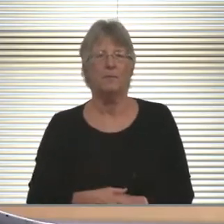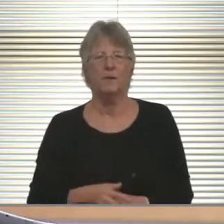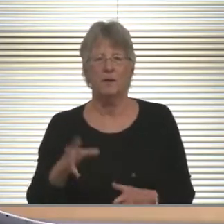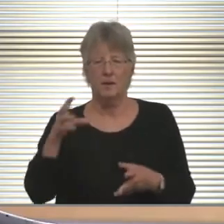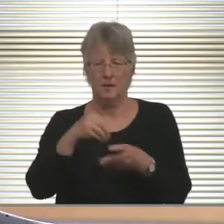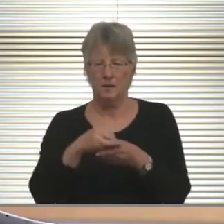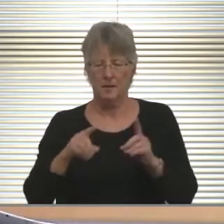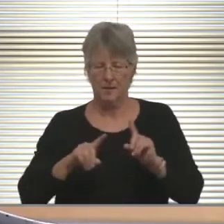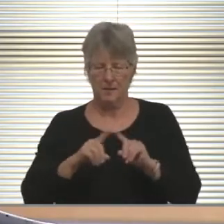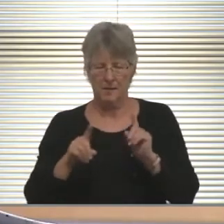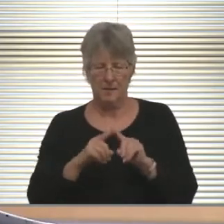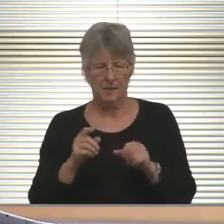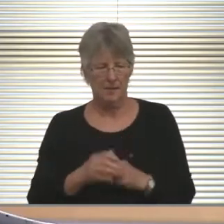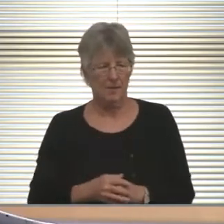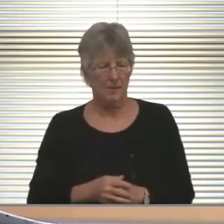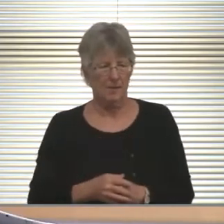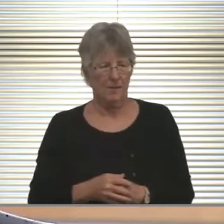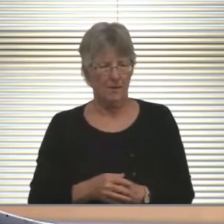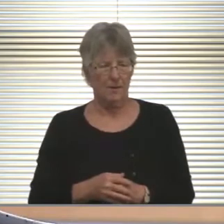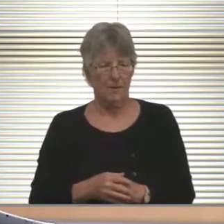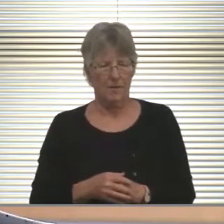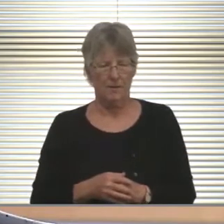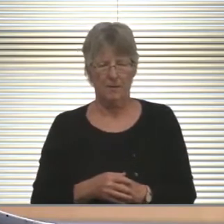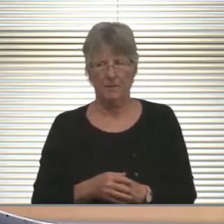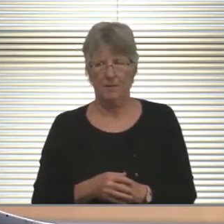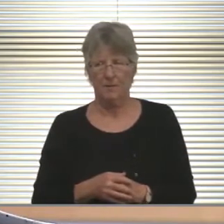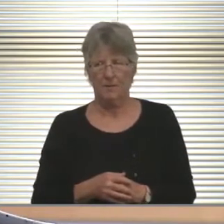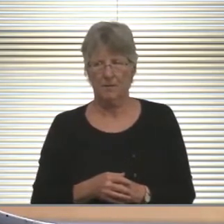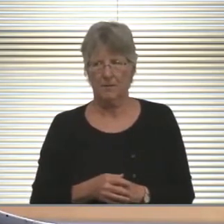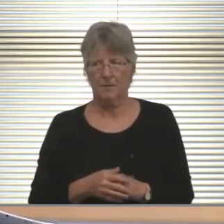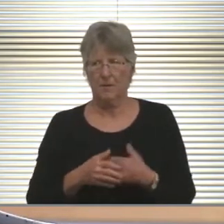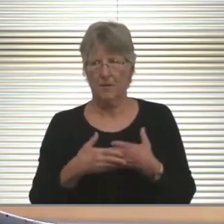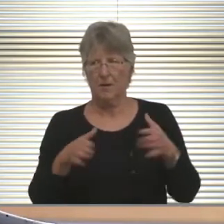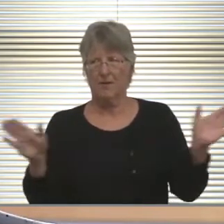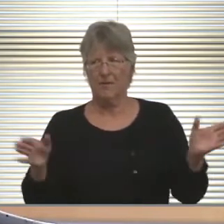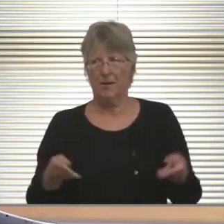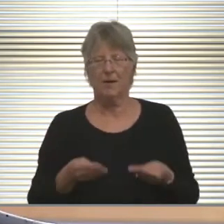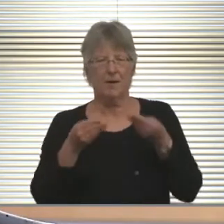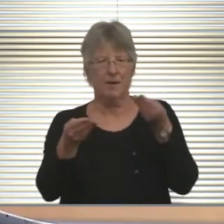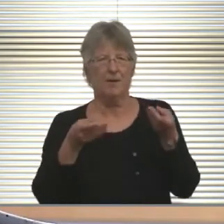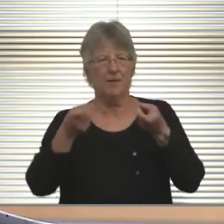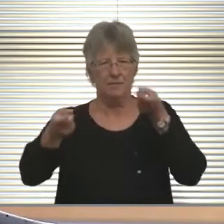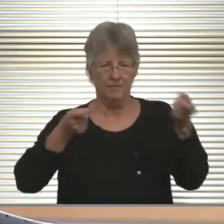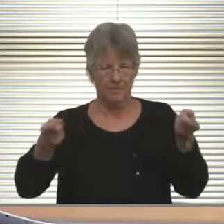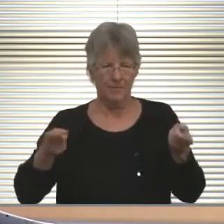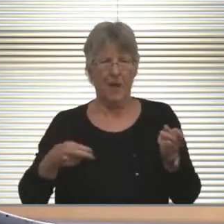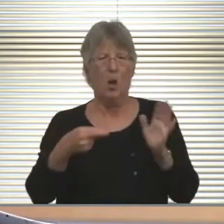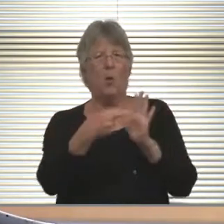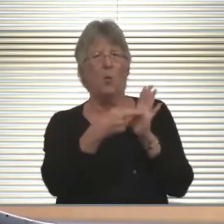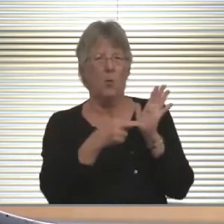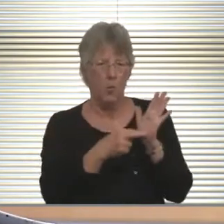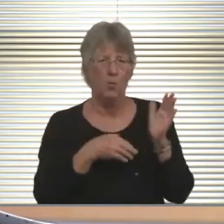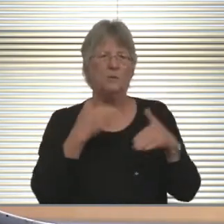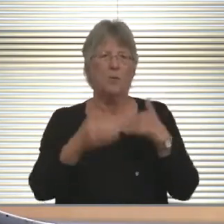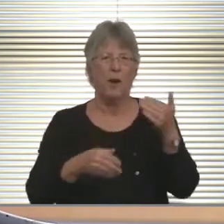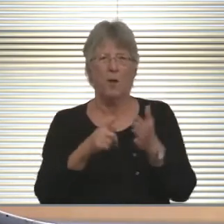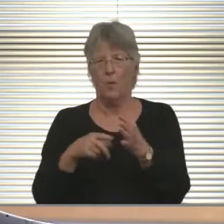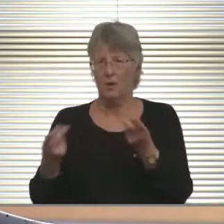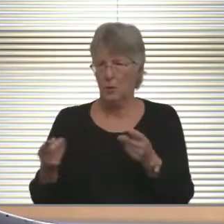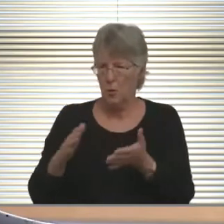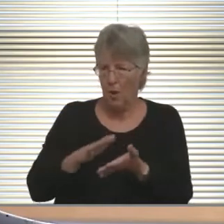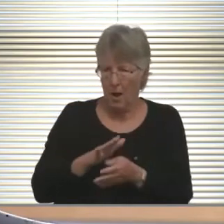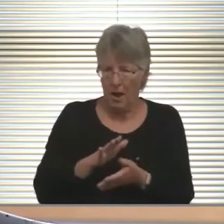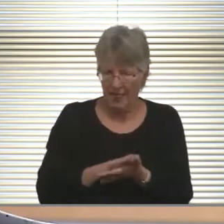CAMS expectations, which was an overview given by administration on the rules and regulations on the campus,